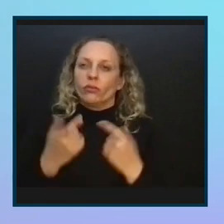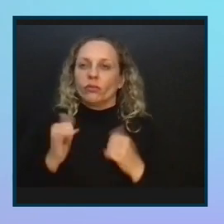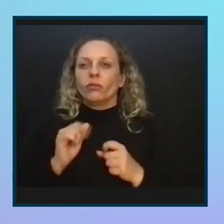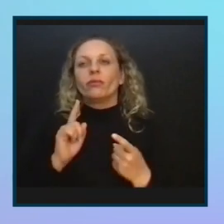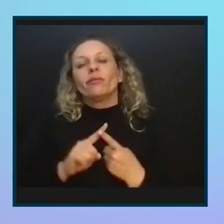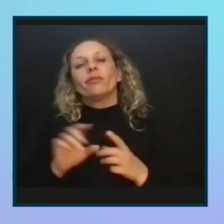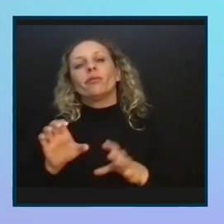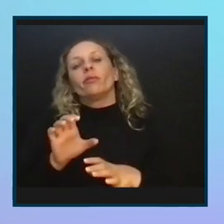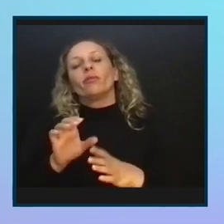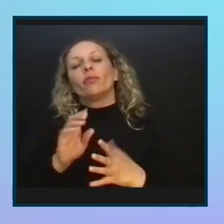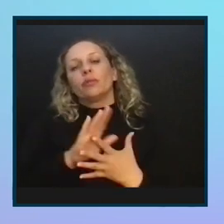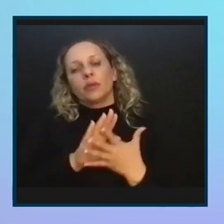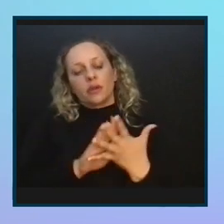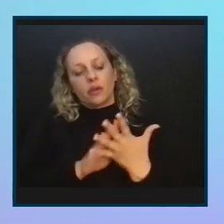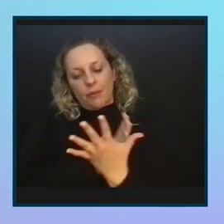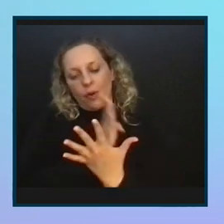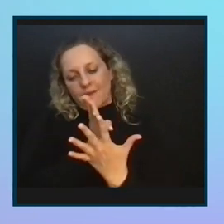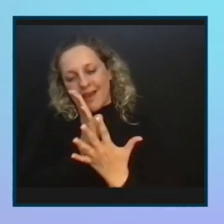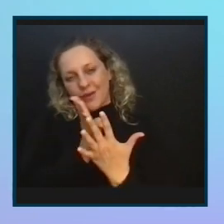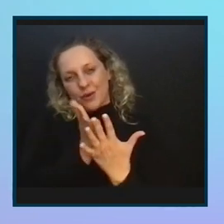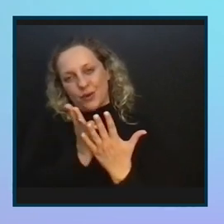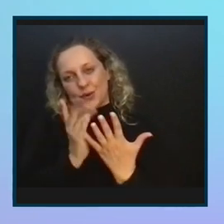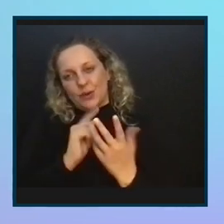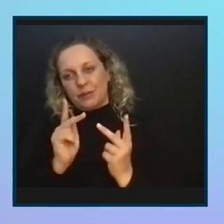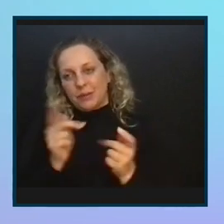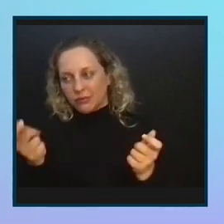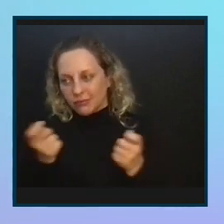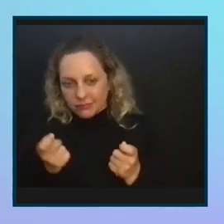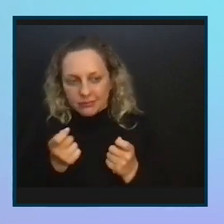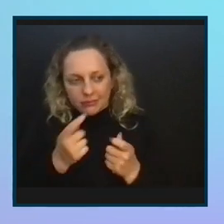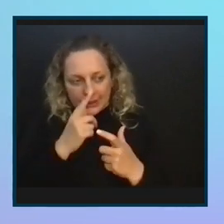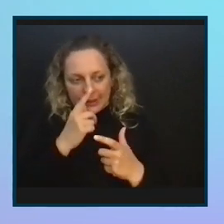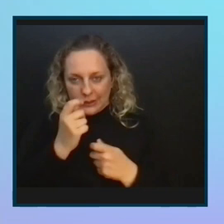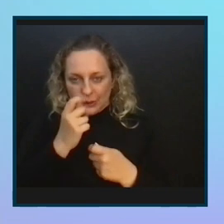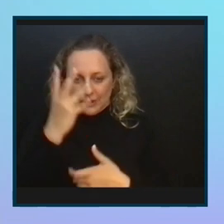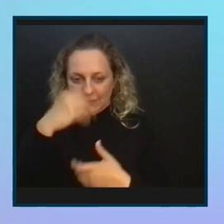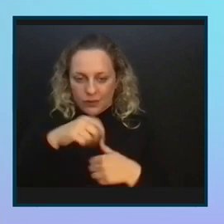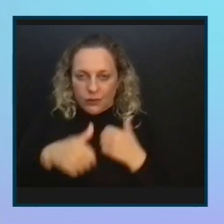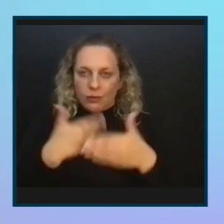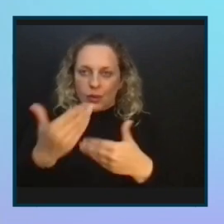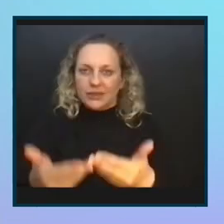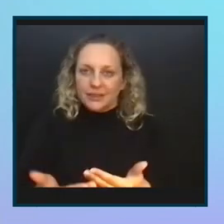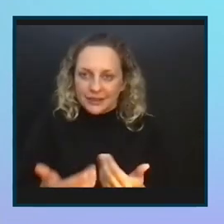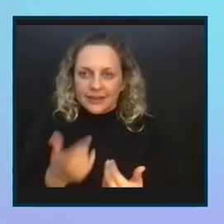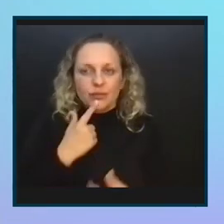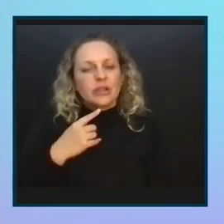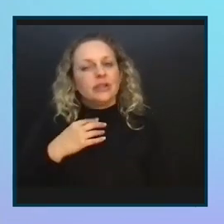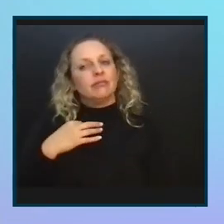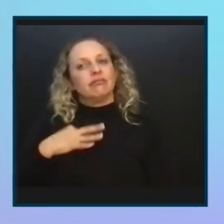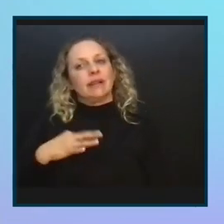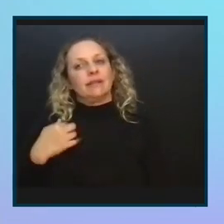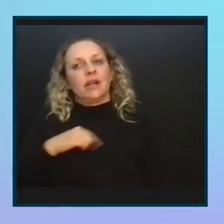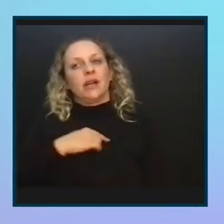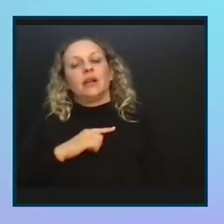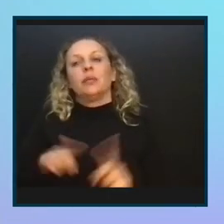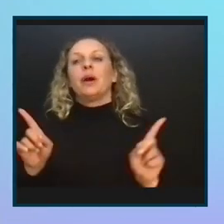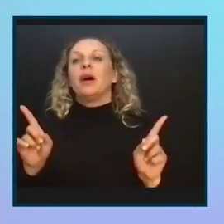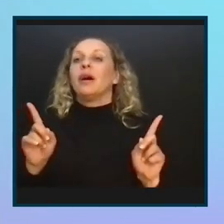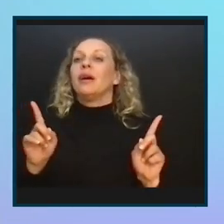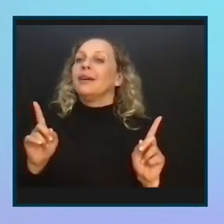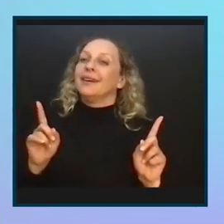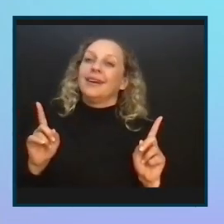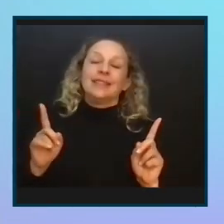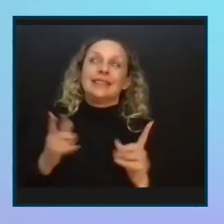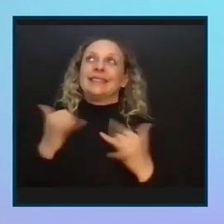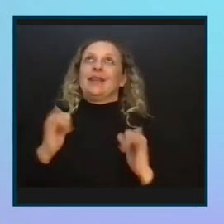trying to do a number of avenues to get folks interested in and involved in the process has helped us, but definitely have work